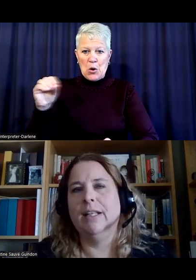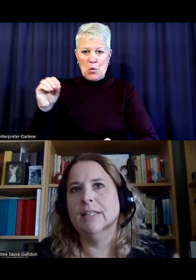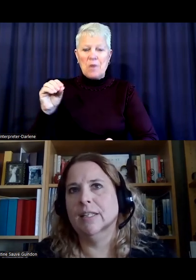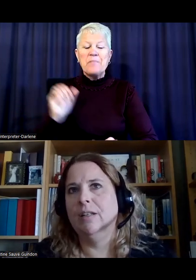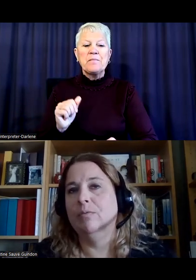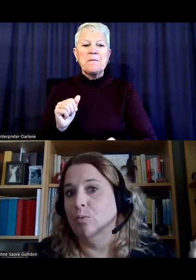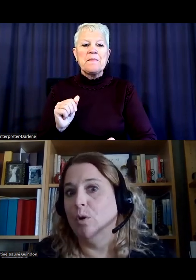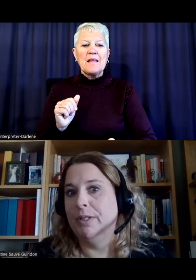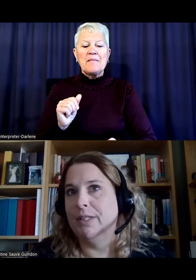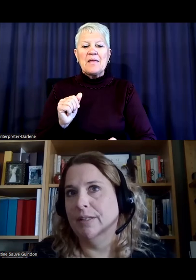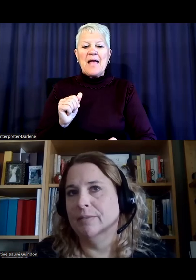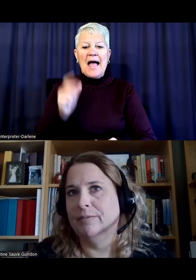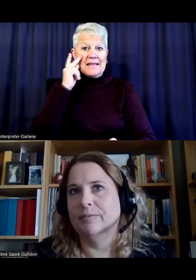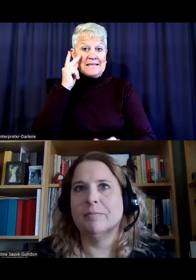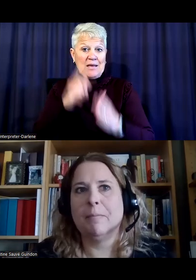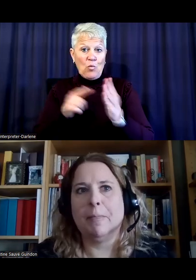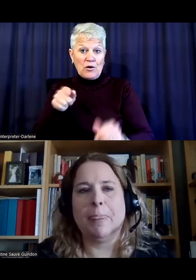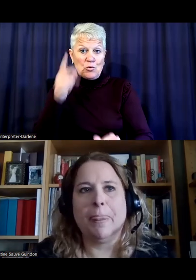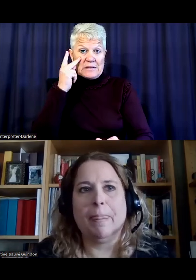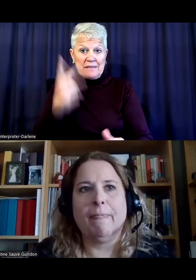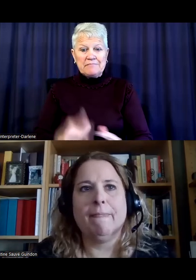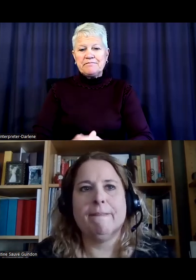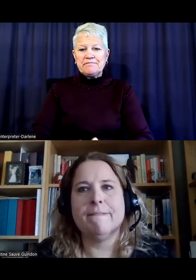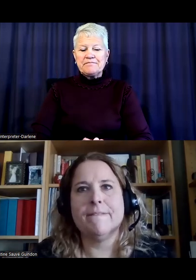and let's see what we see.